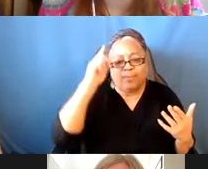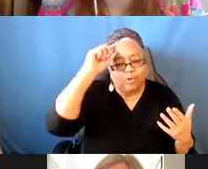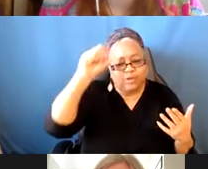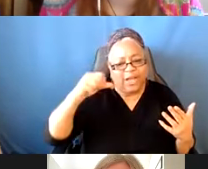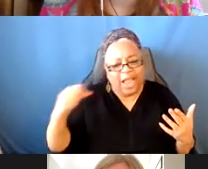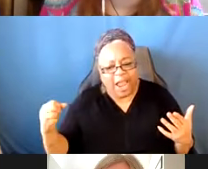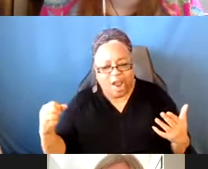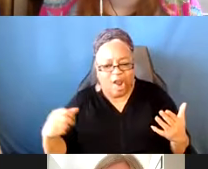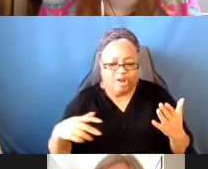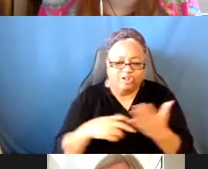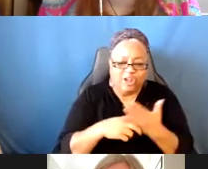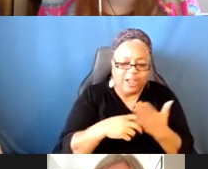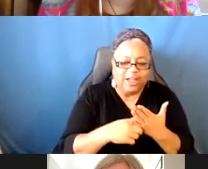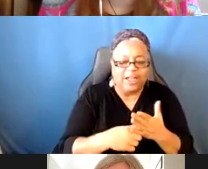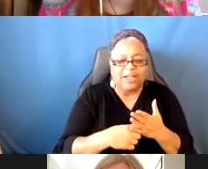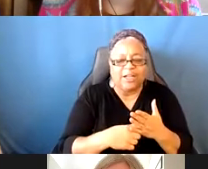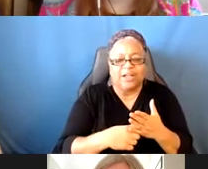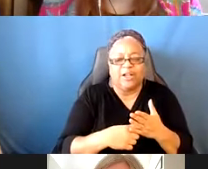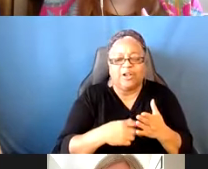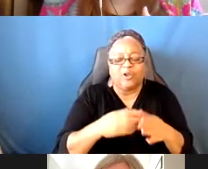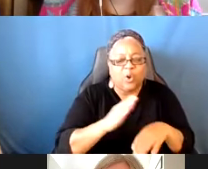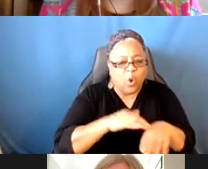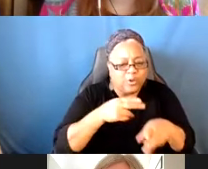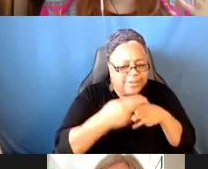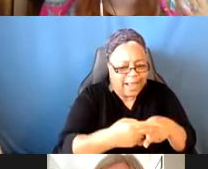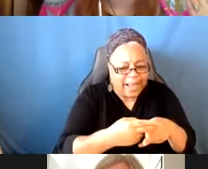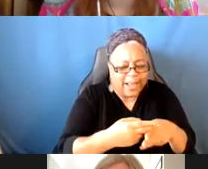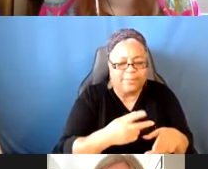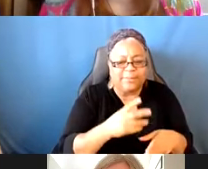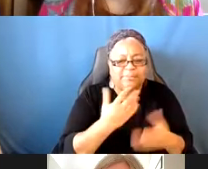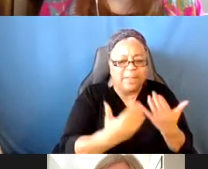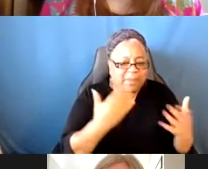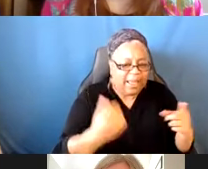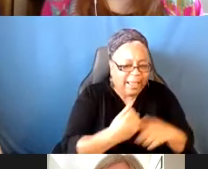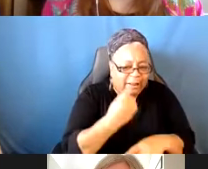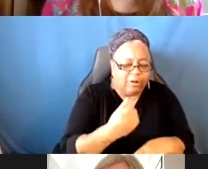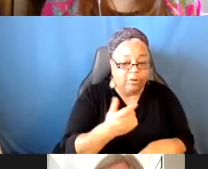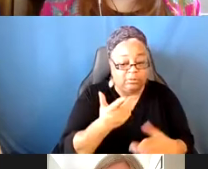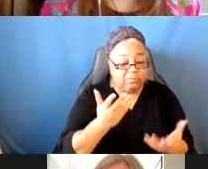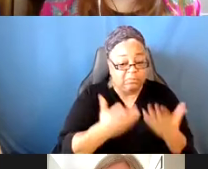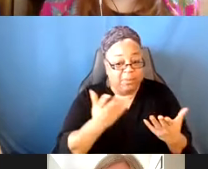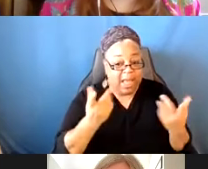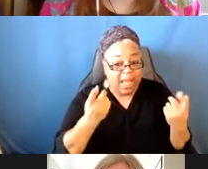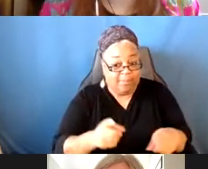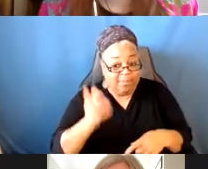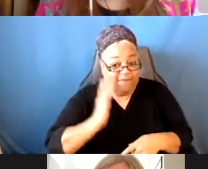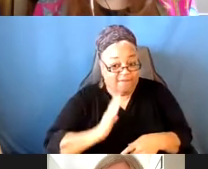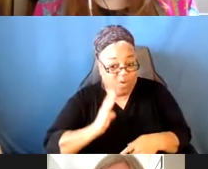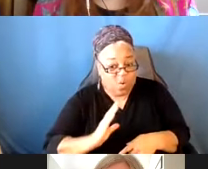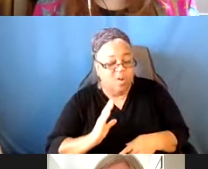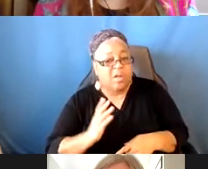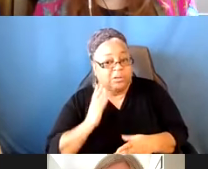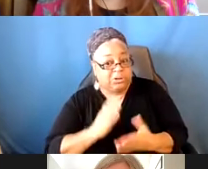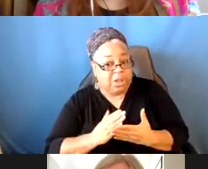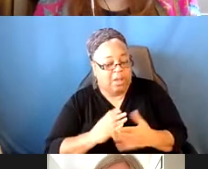her in the past, even though he doesn't do that anymore. We want to know that it has happened, because abuse